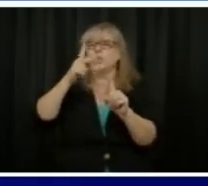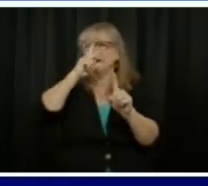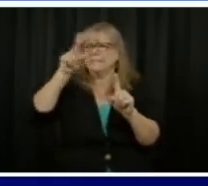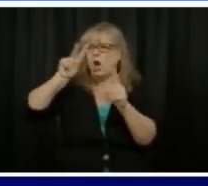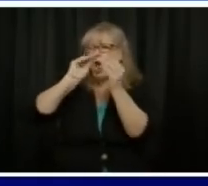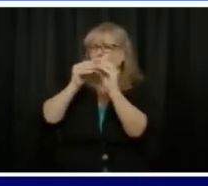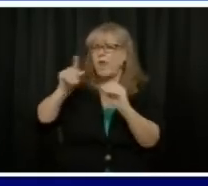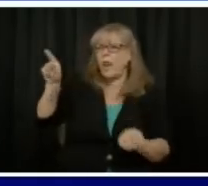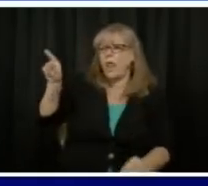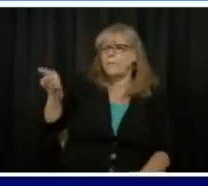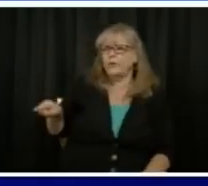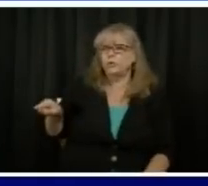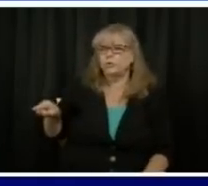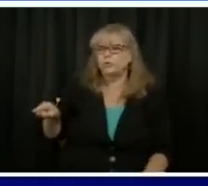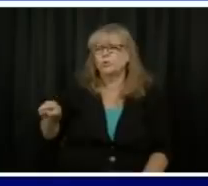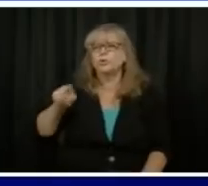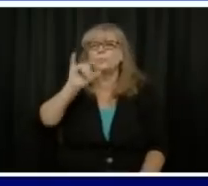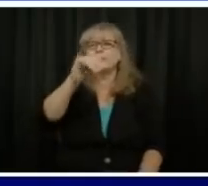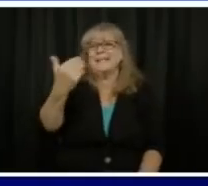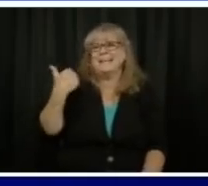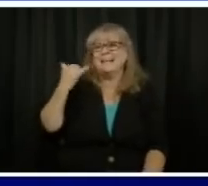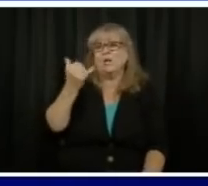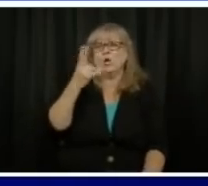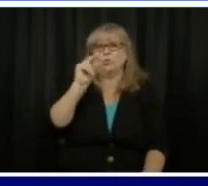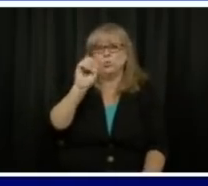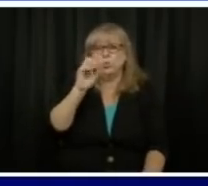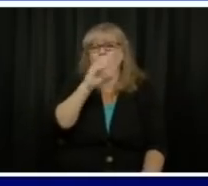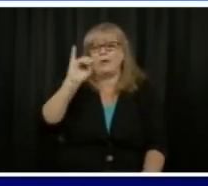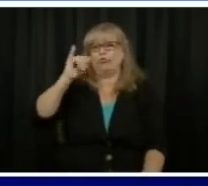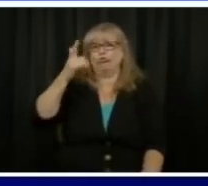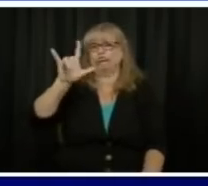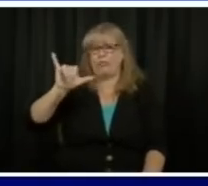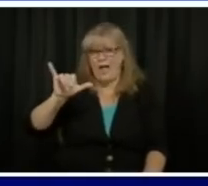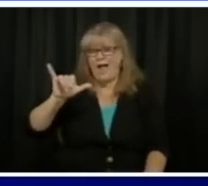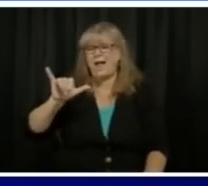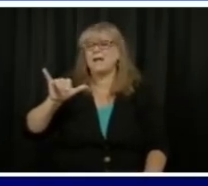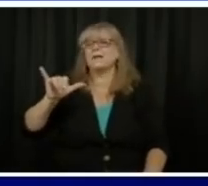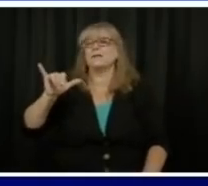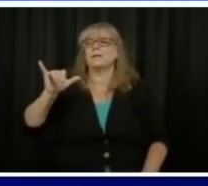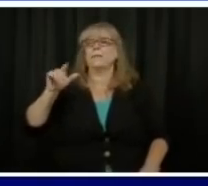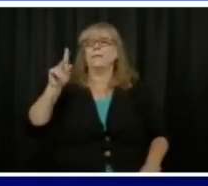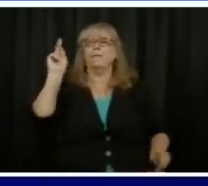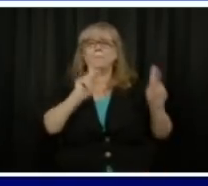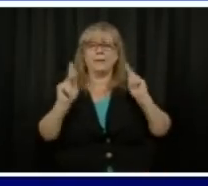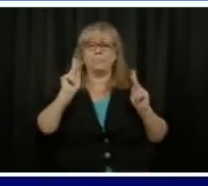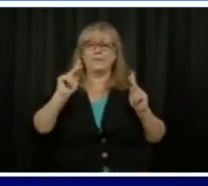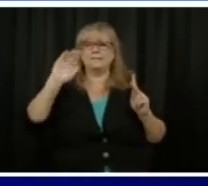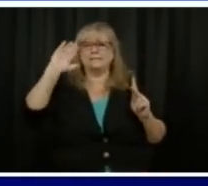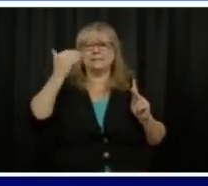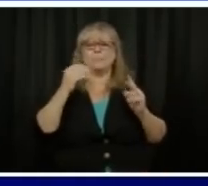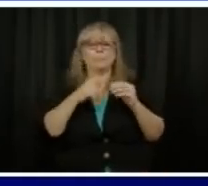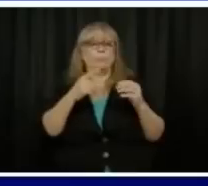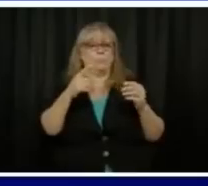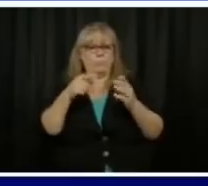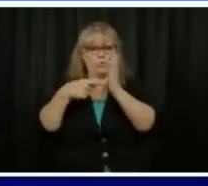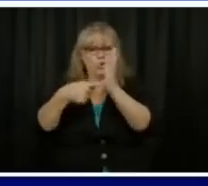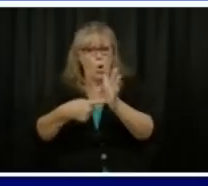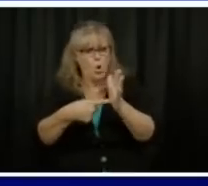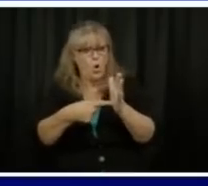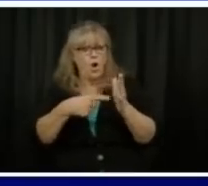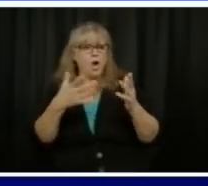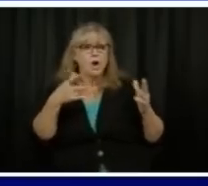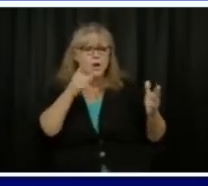is one of the reasons we've seen the spread come back, people have returned to this kind of socializing environment. Now, many serve food.